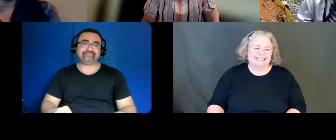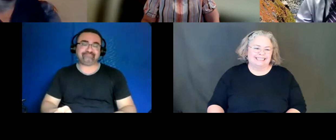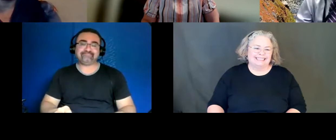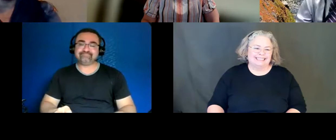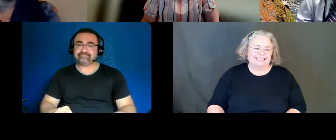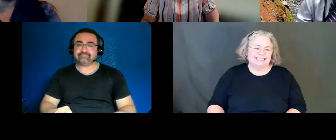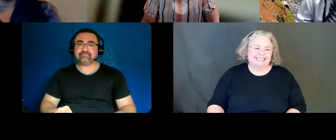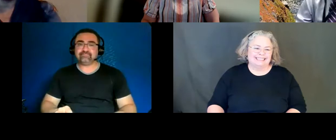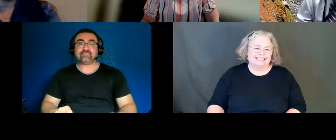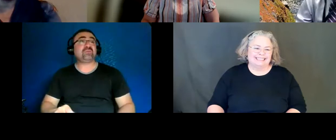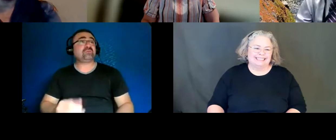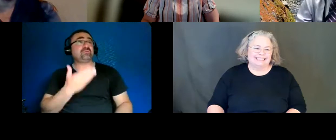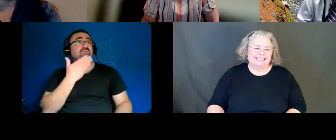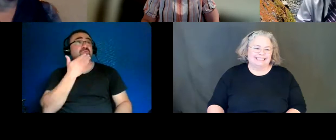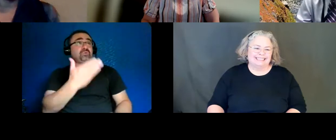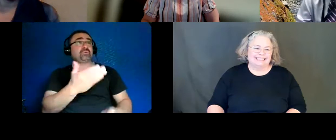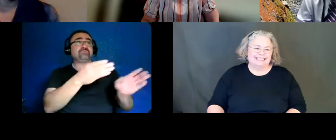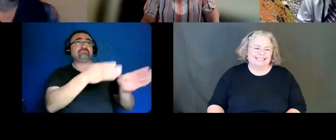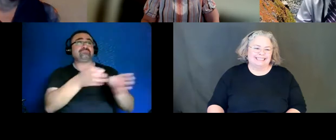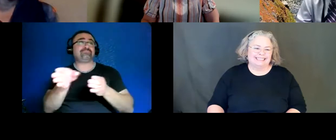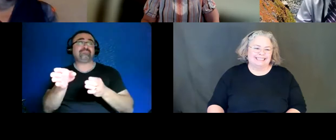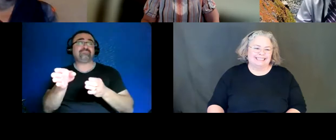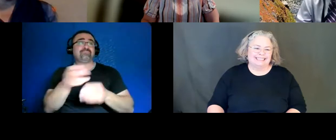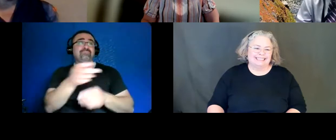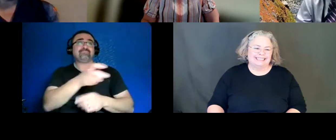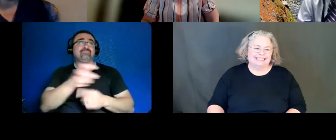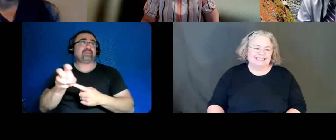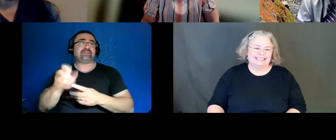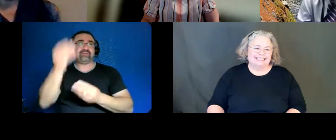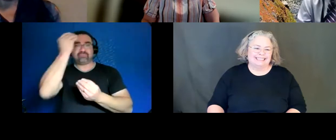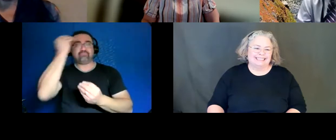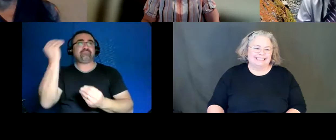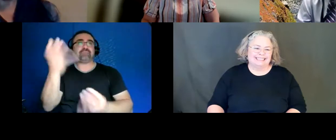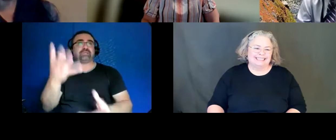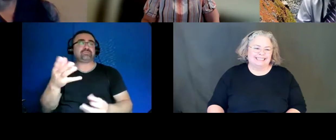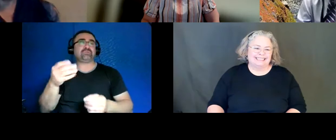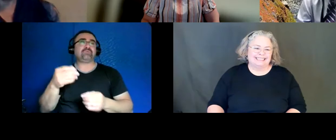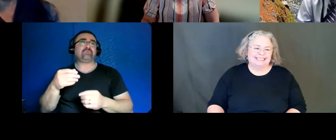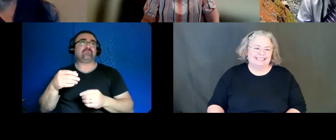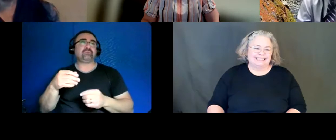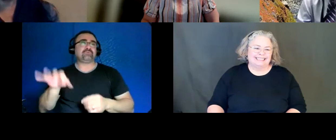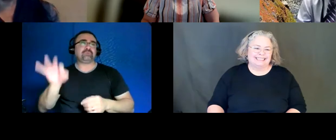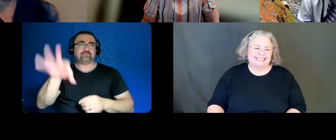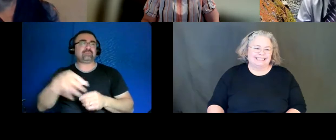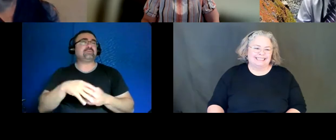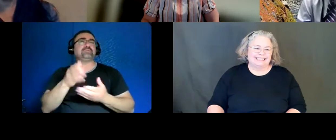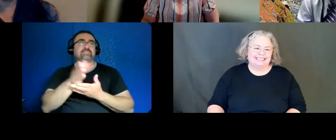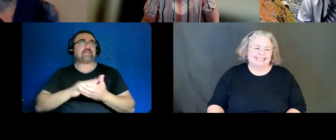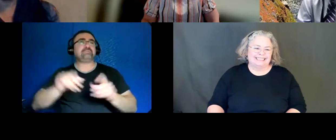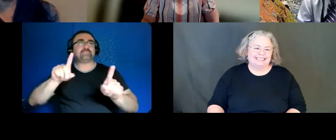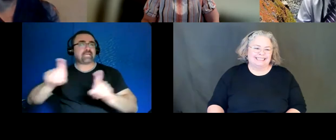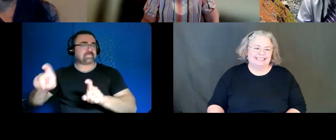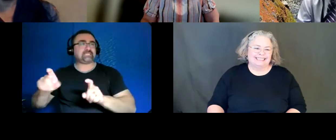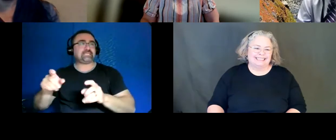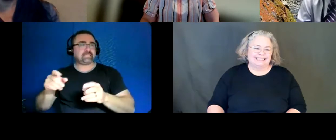I think that's a great segue into just a little informational point here, which is that there is testing available in